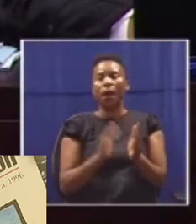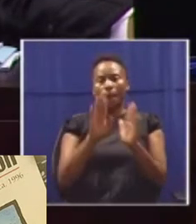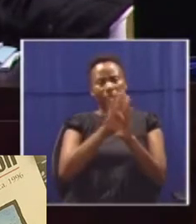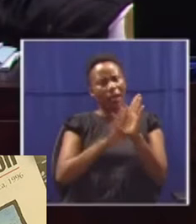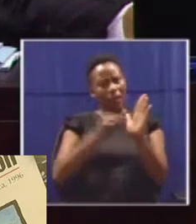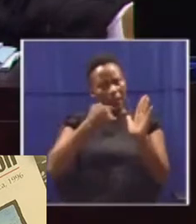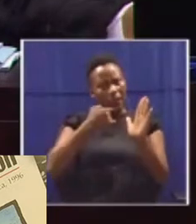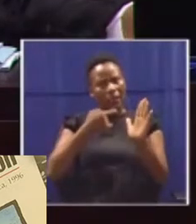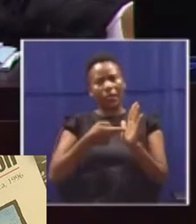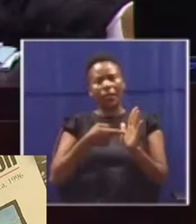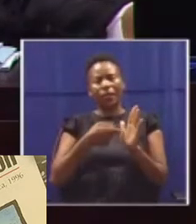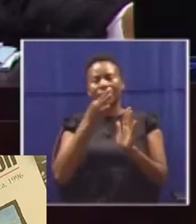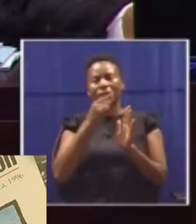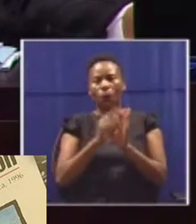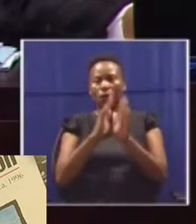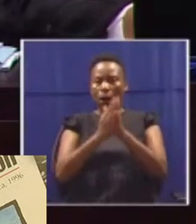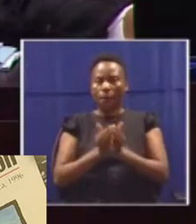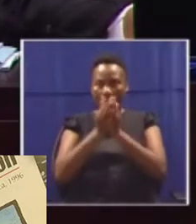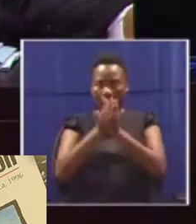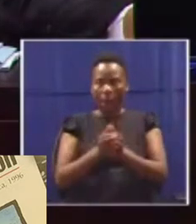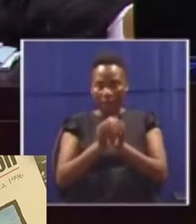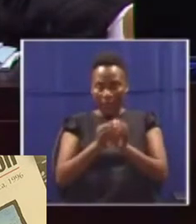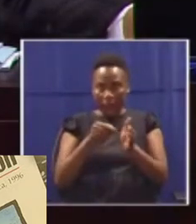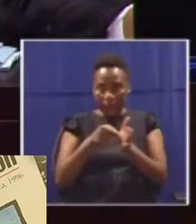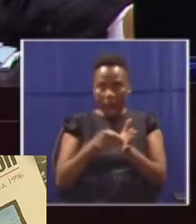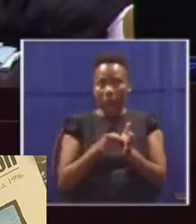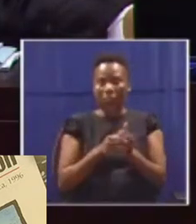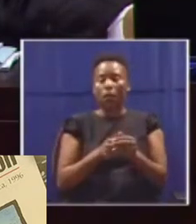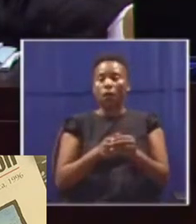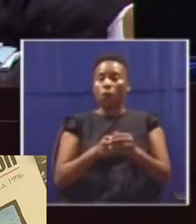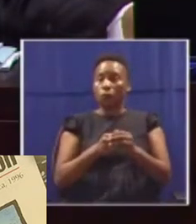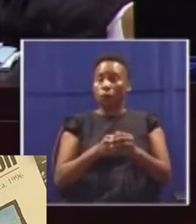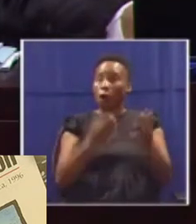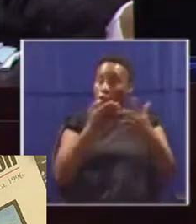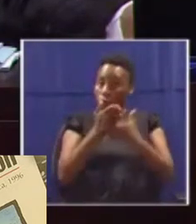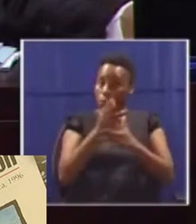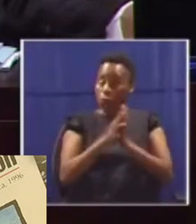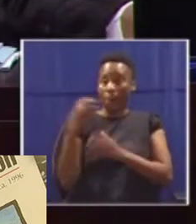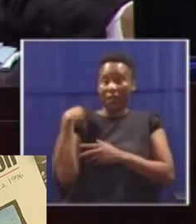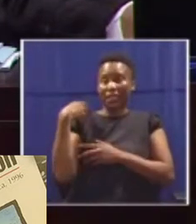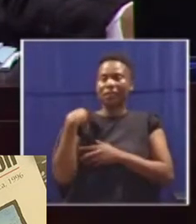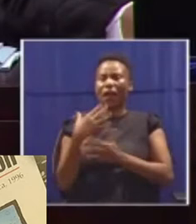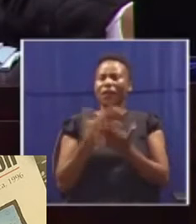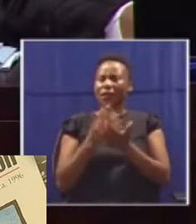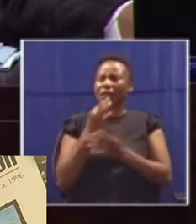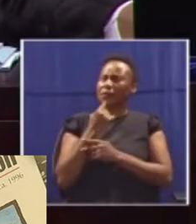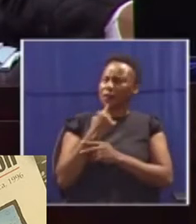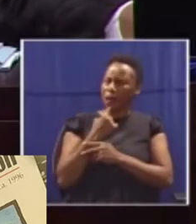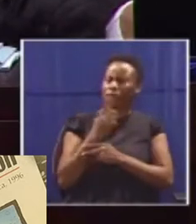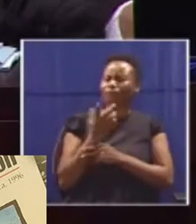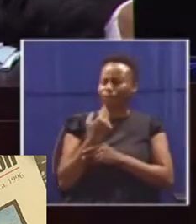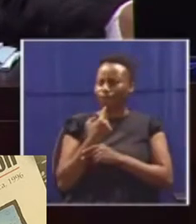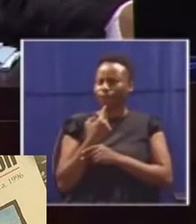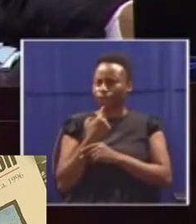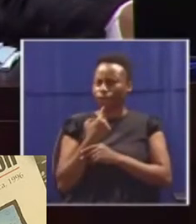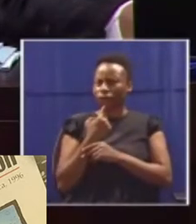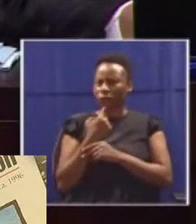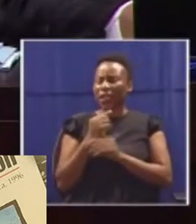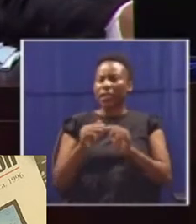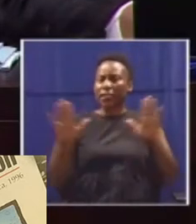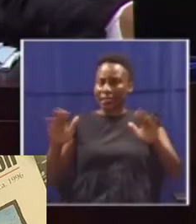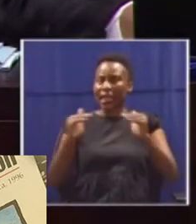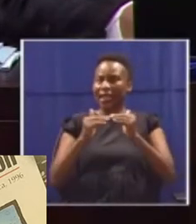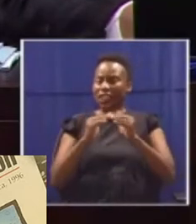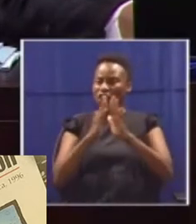that the Marine Authority, through the minister, can determine the technical standard for shipping